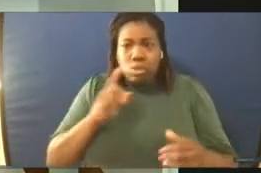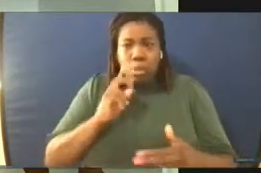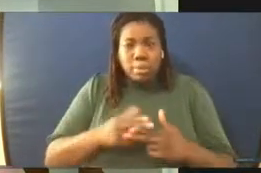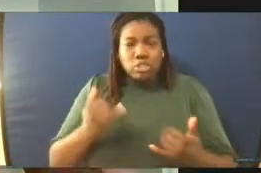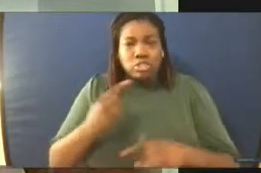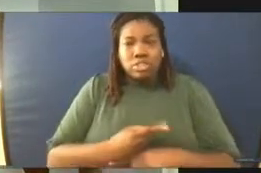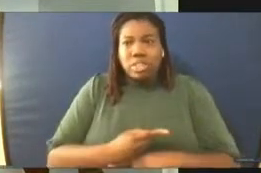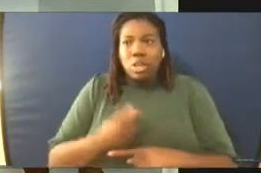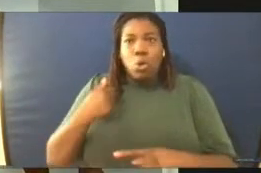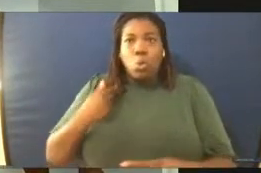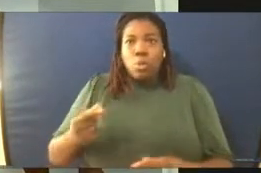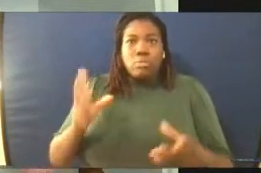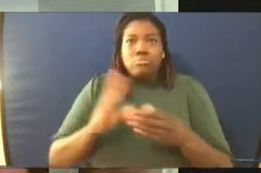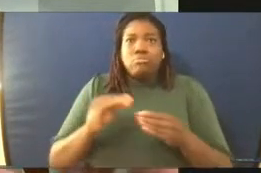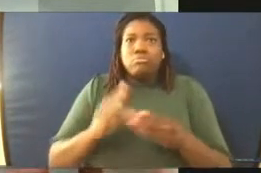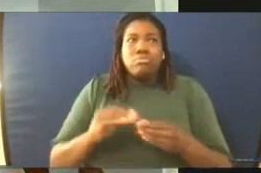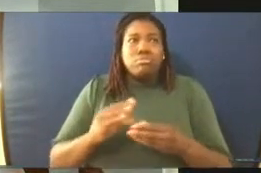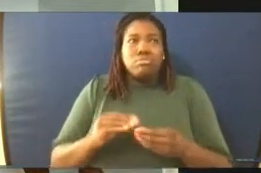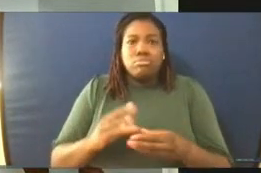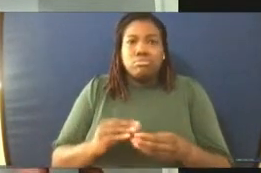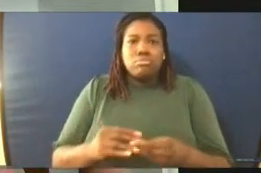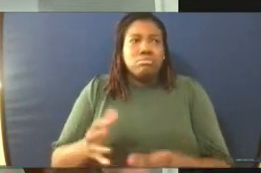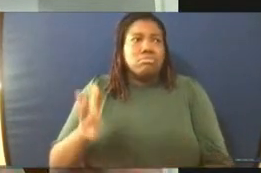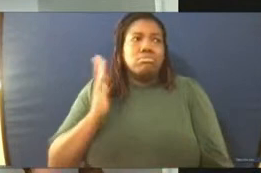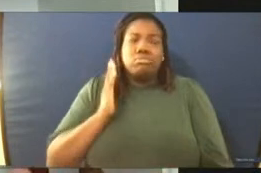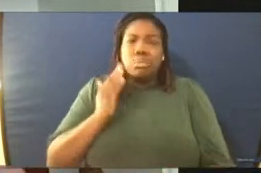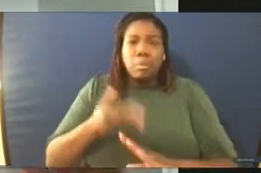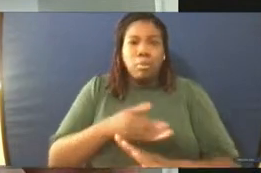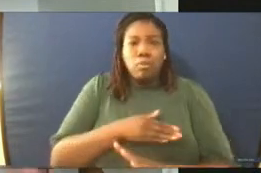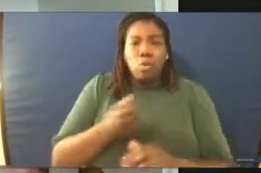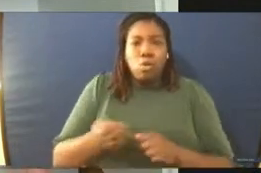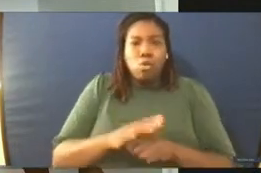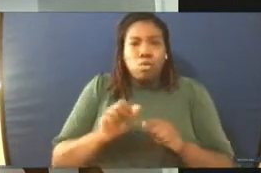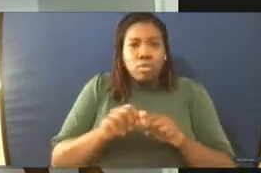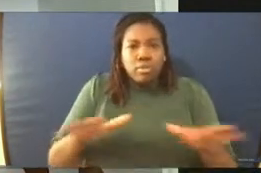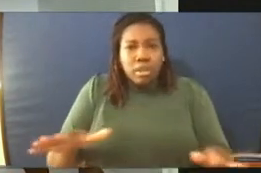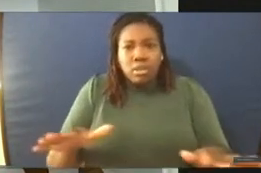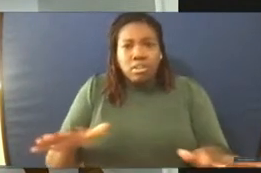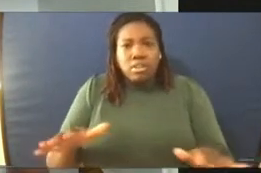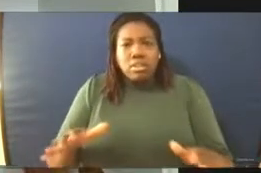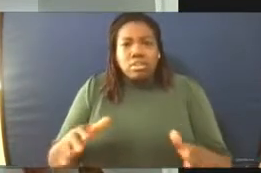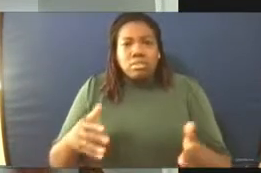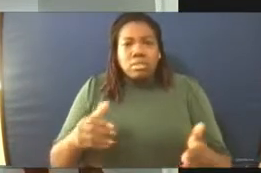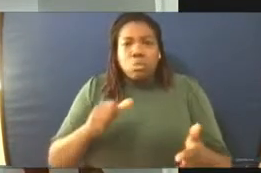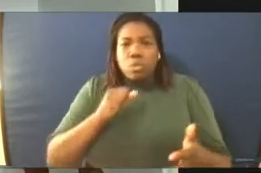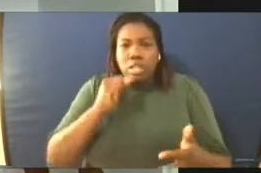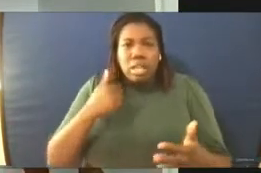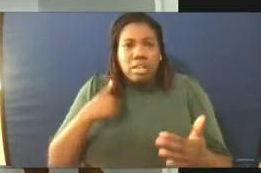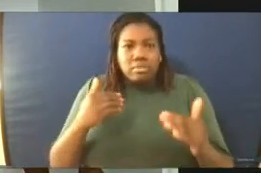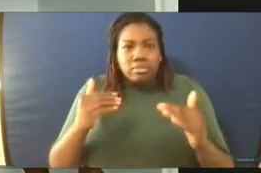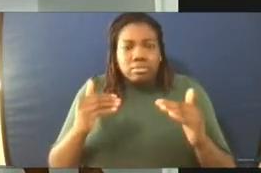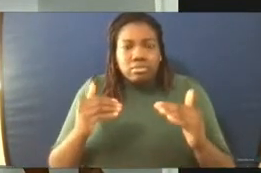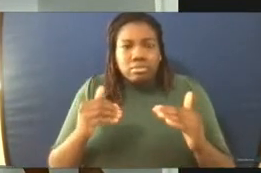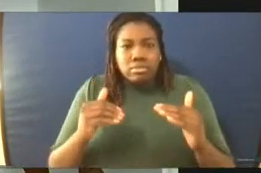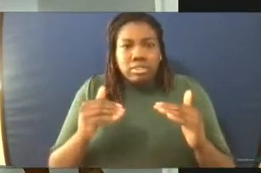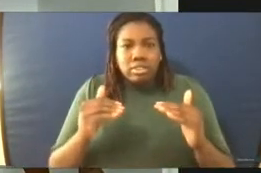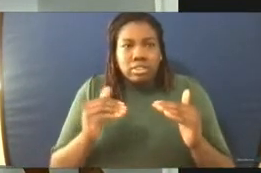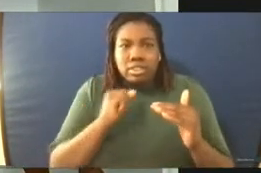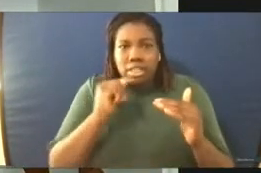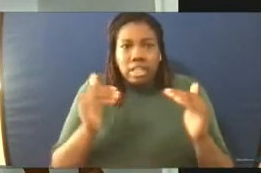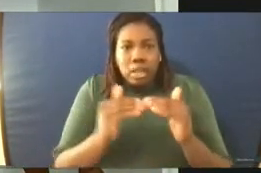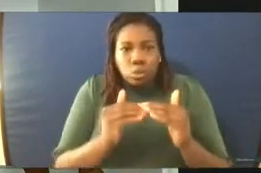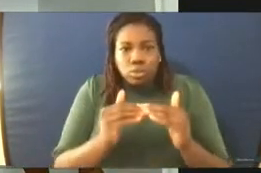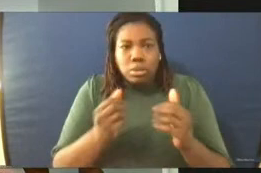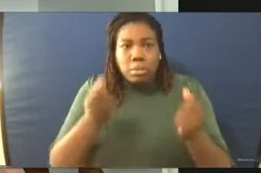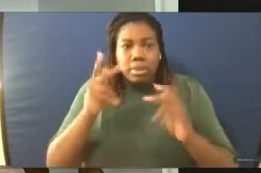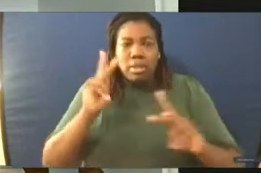those arguments before COVID, because of in large part because of the inequities, but in large part because there are many people that